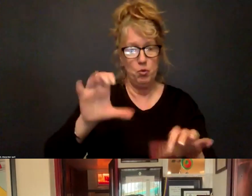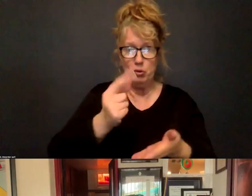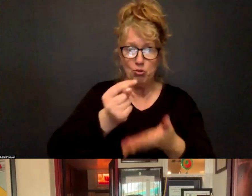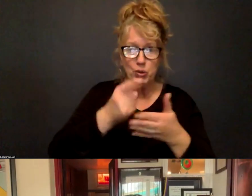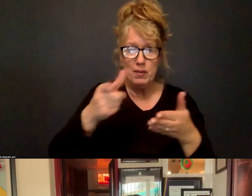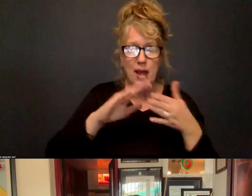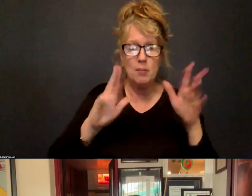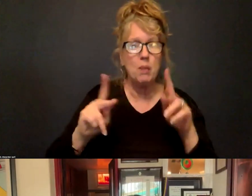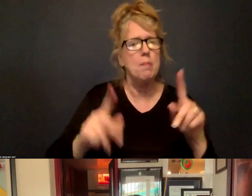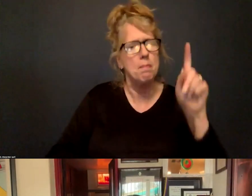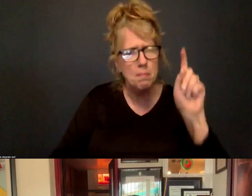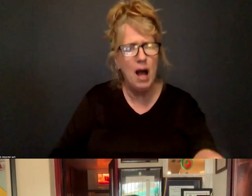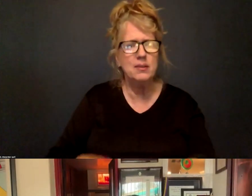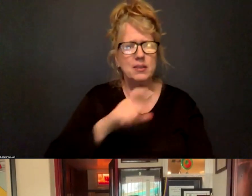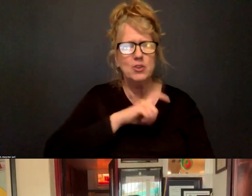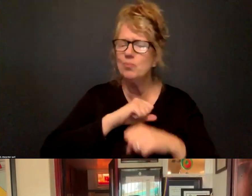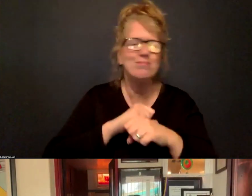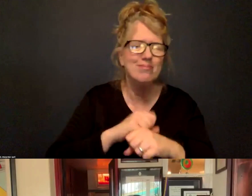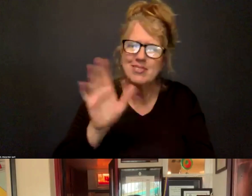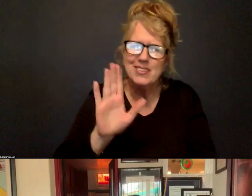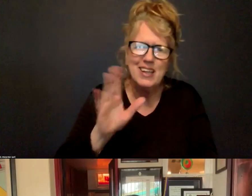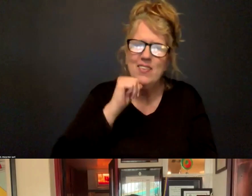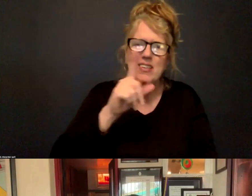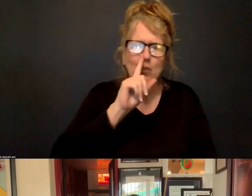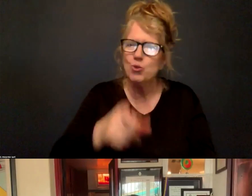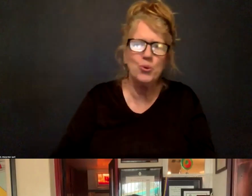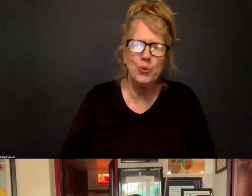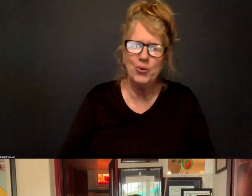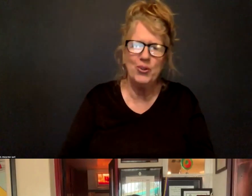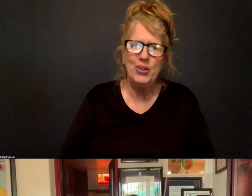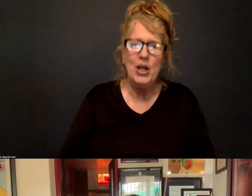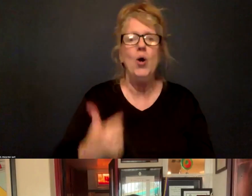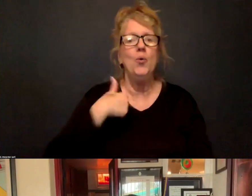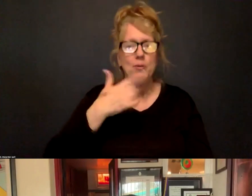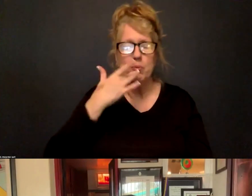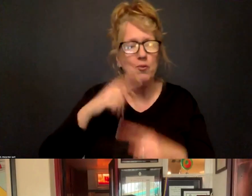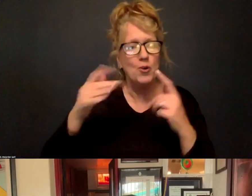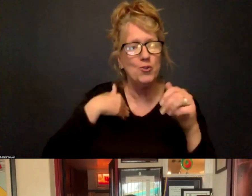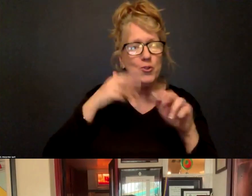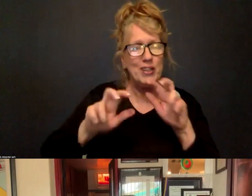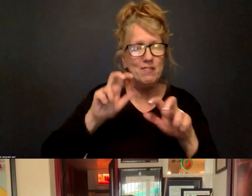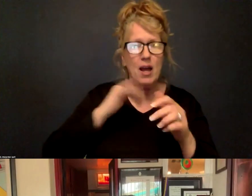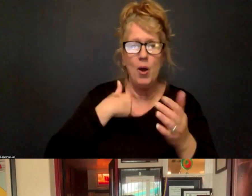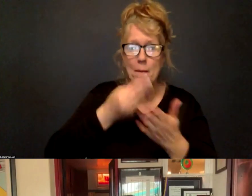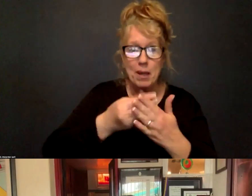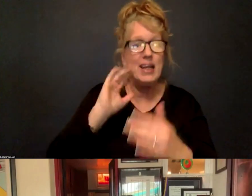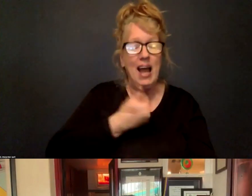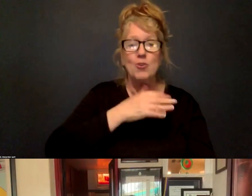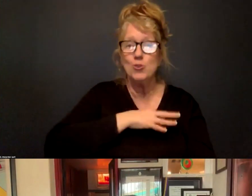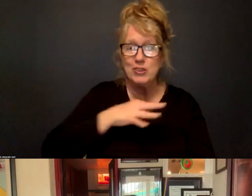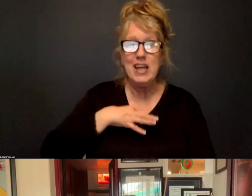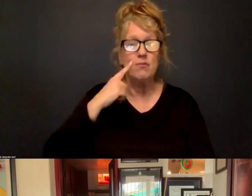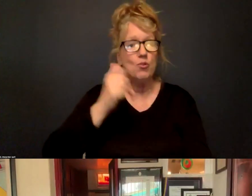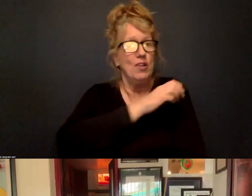have security there, and like that's not true. We'd rather invest our money in people in our staff that are clinical